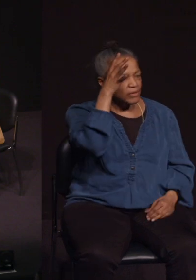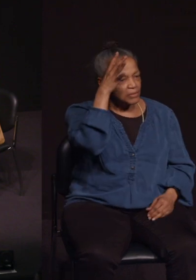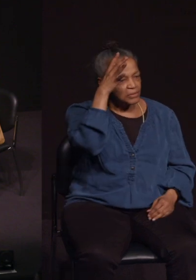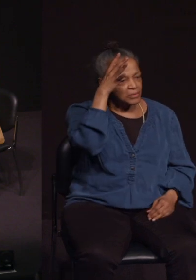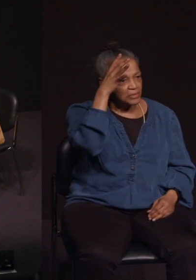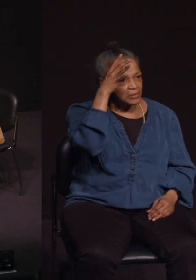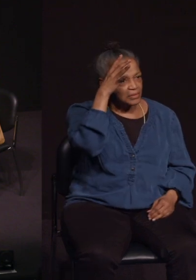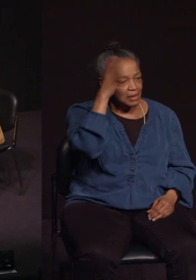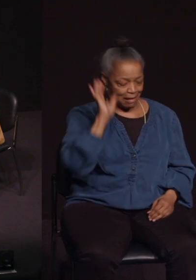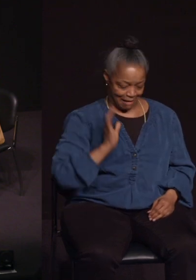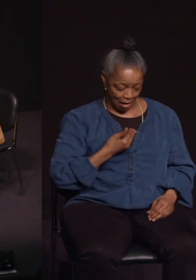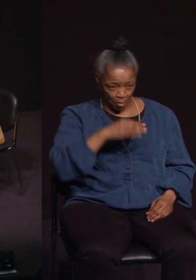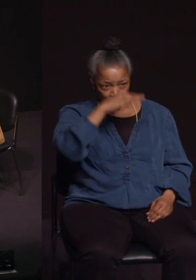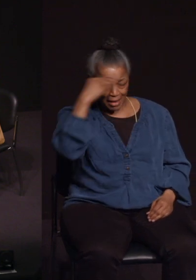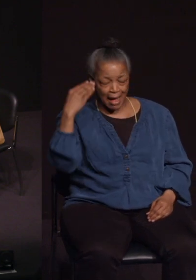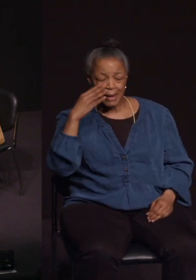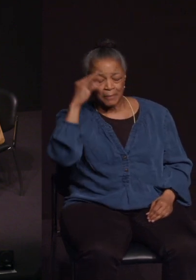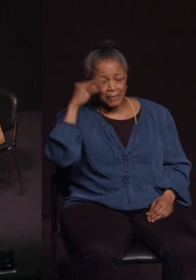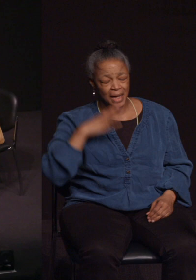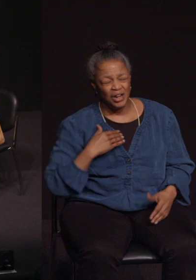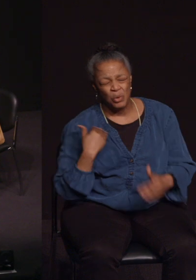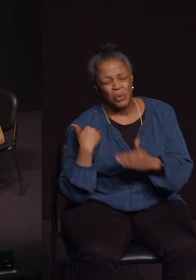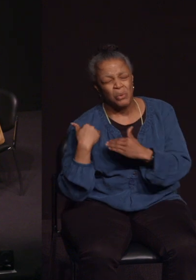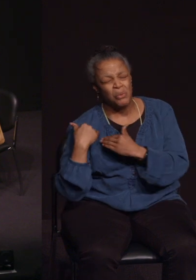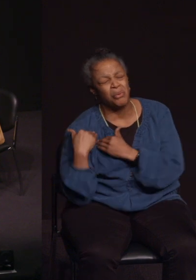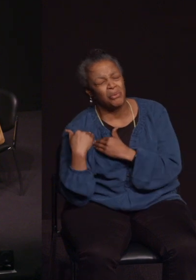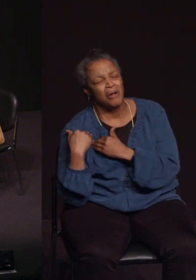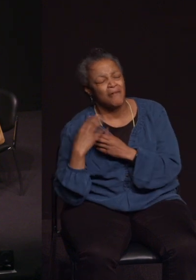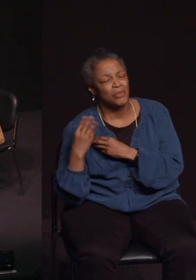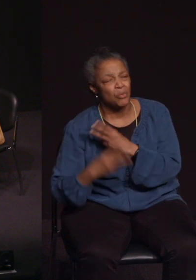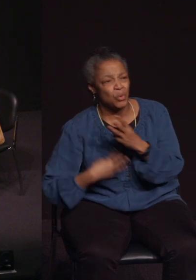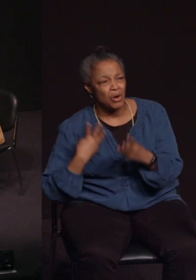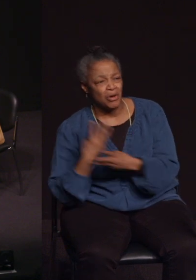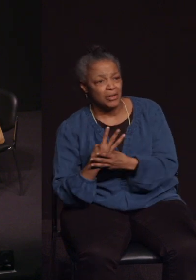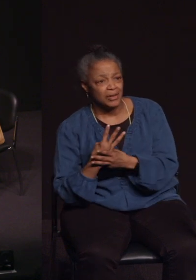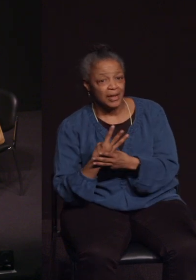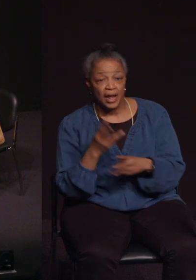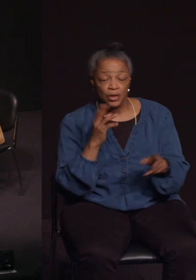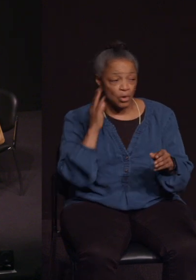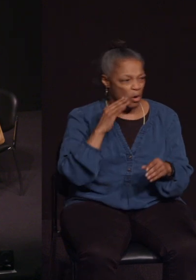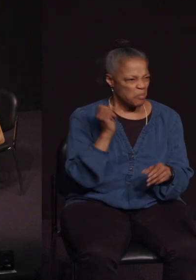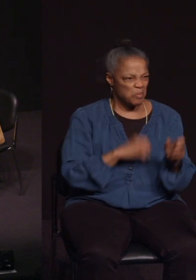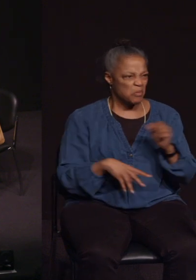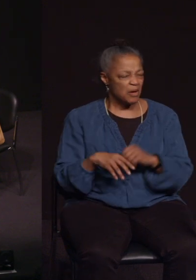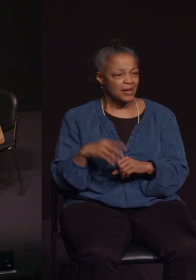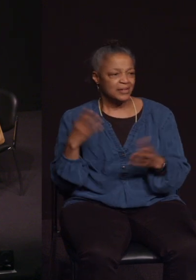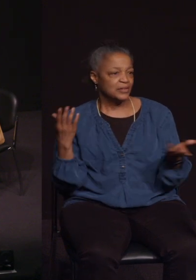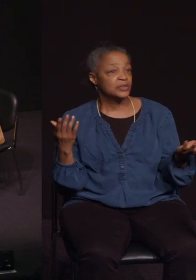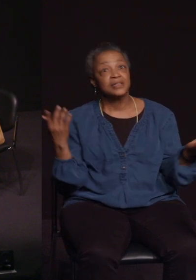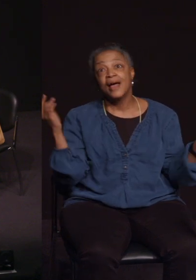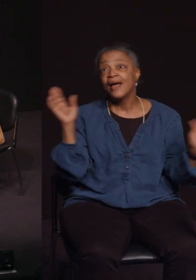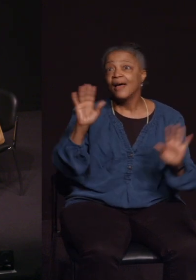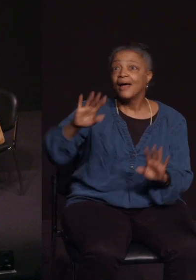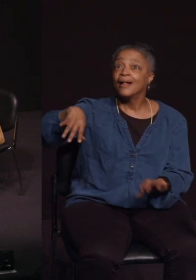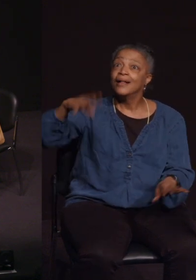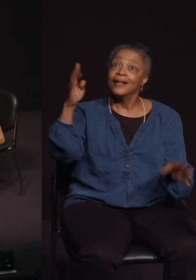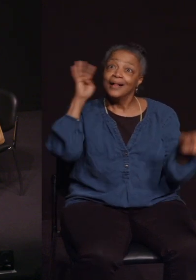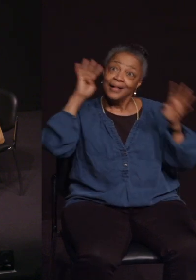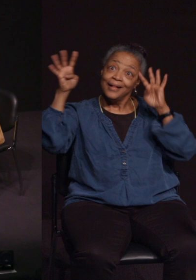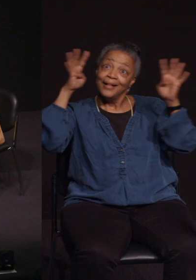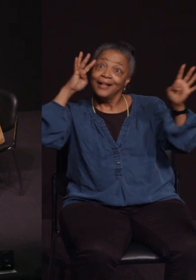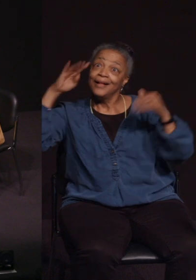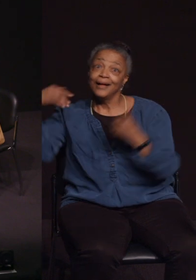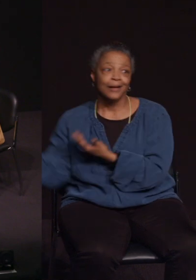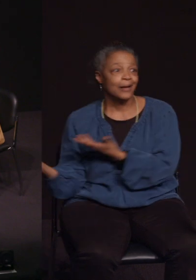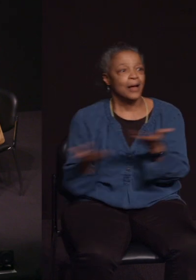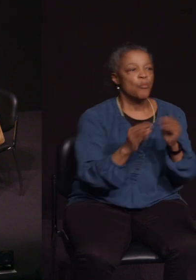our black men, they carry the weight of the world. And then you got people that want to throw the moon and the stars and Jupiter on their